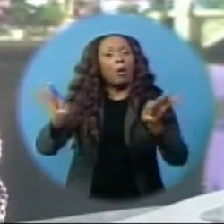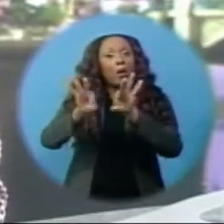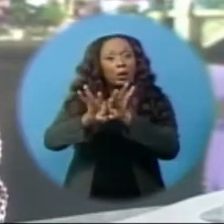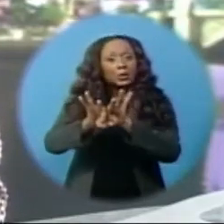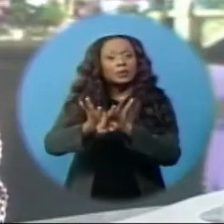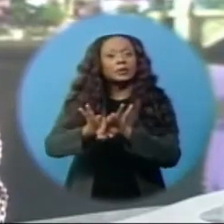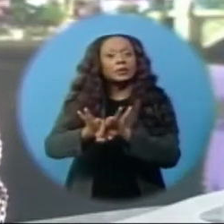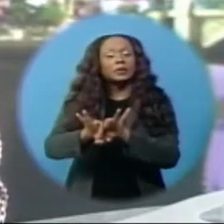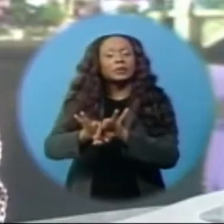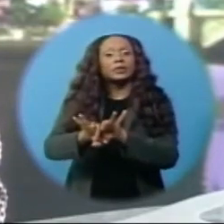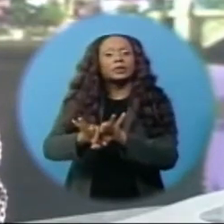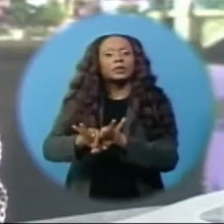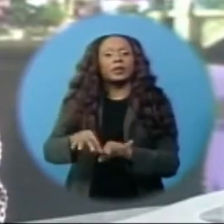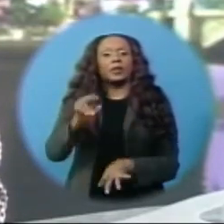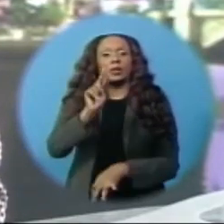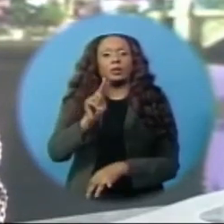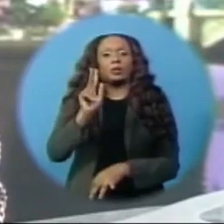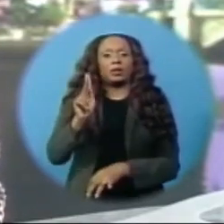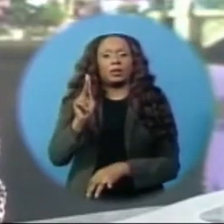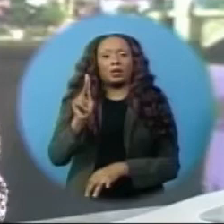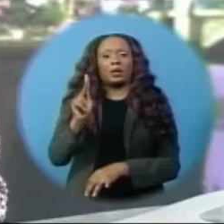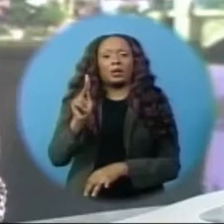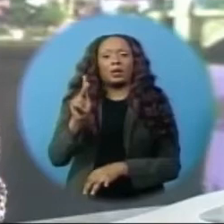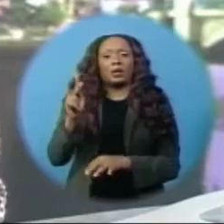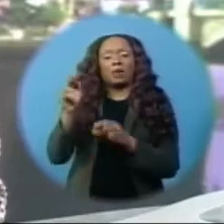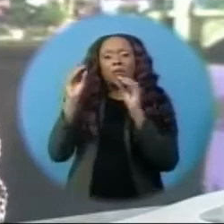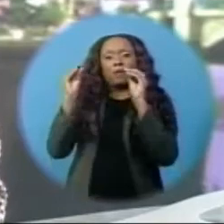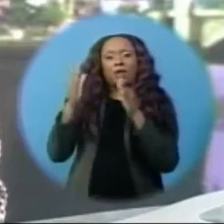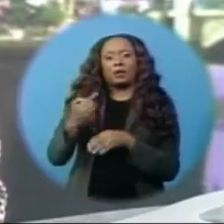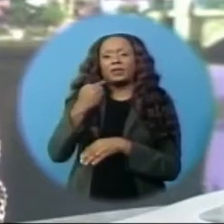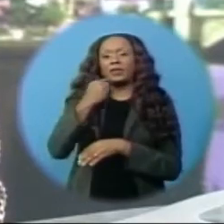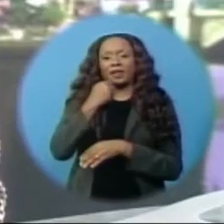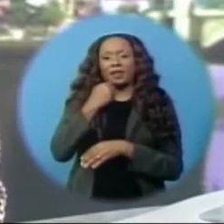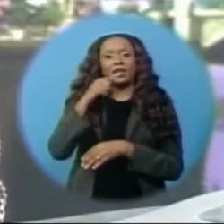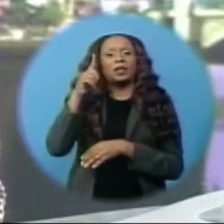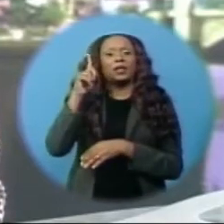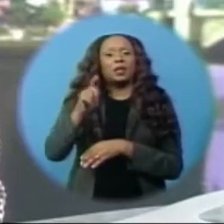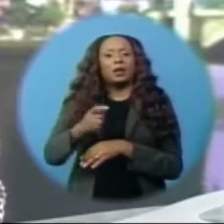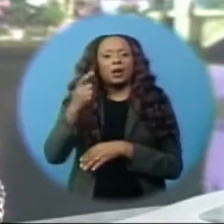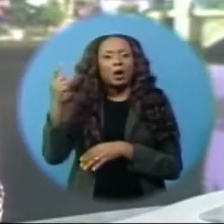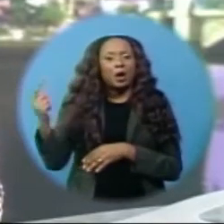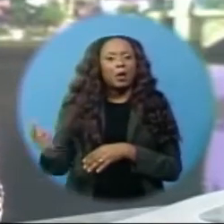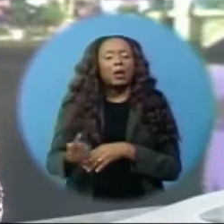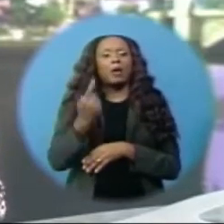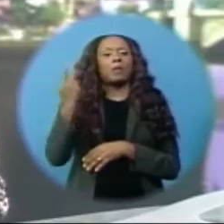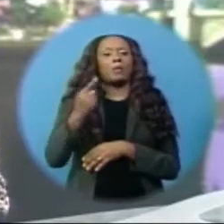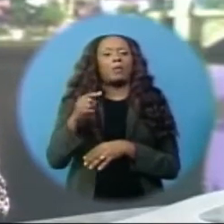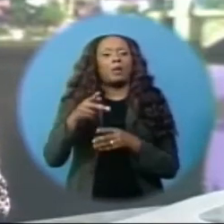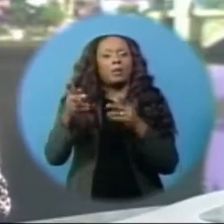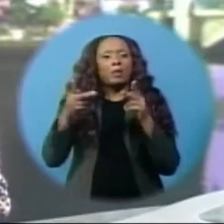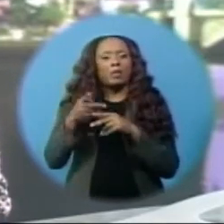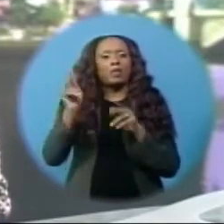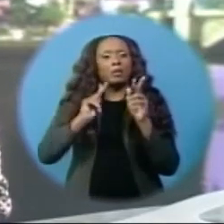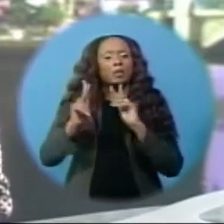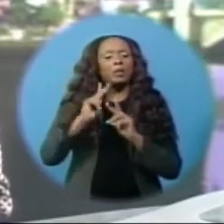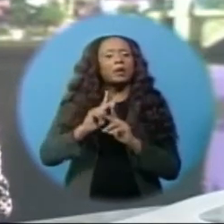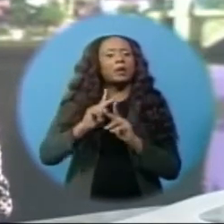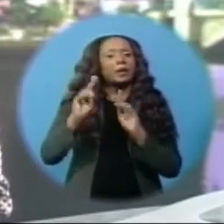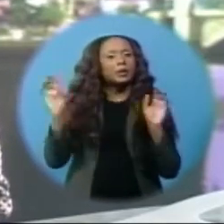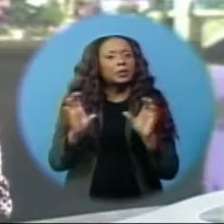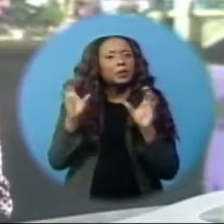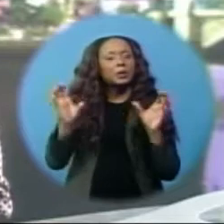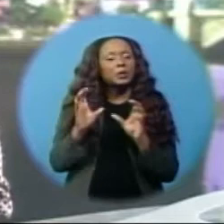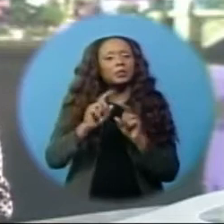Limited of the UK, Professor Avinash Prasad, says the civil service should never be a place for workers who cannot do other